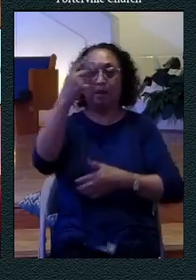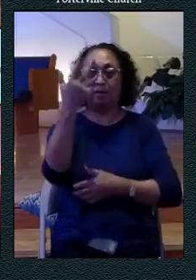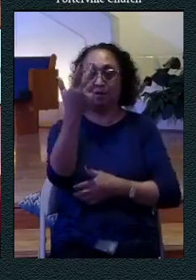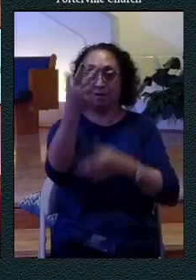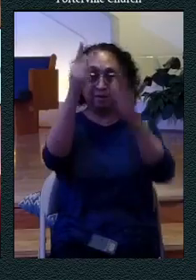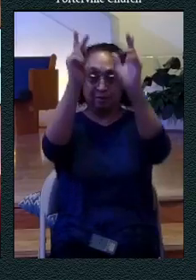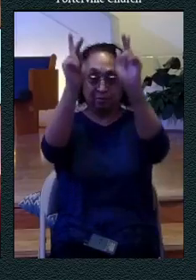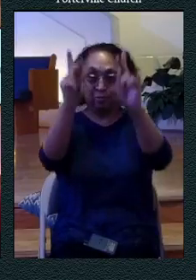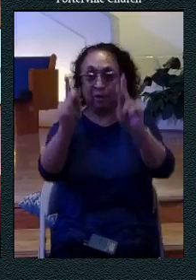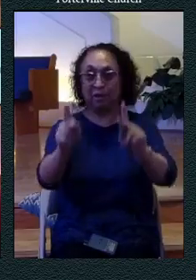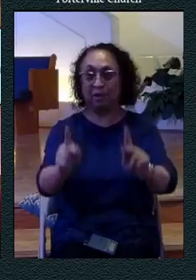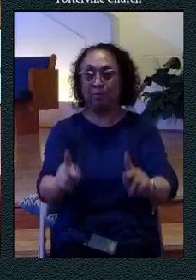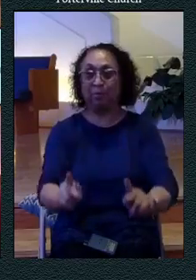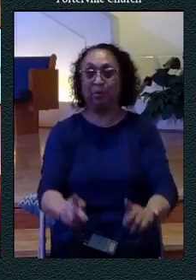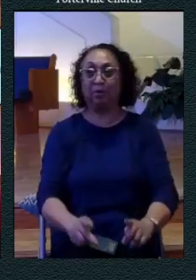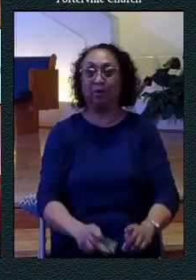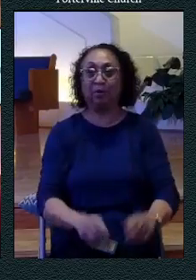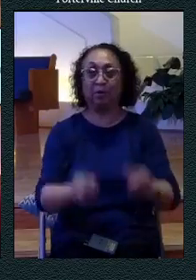God in three